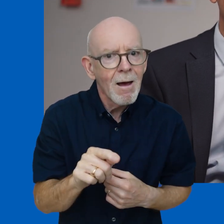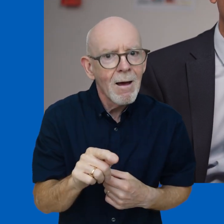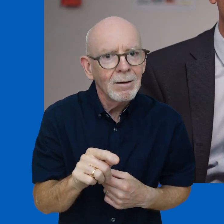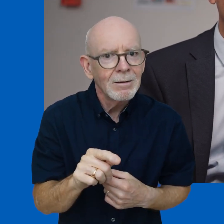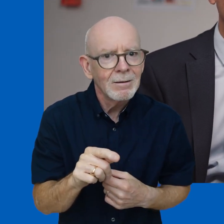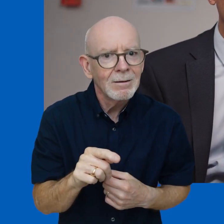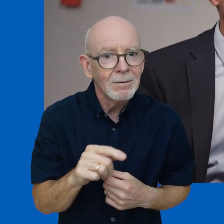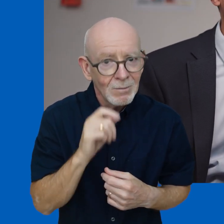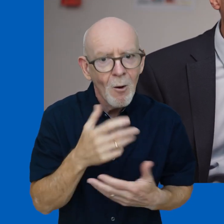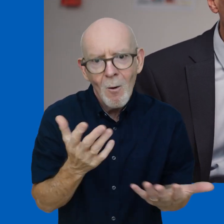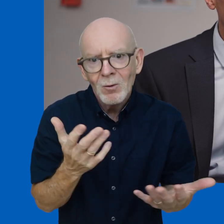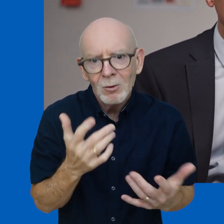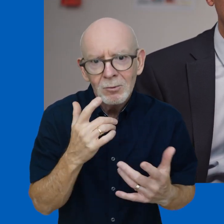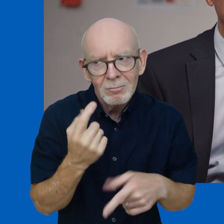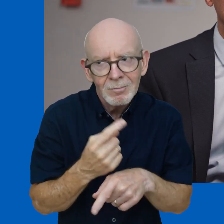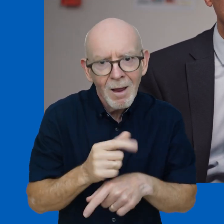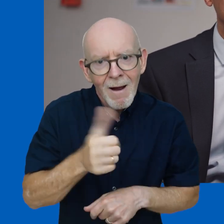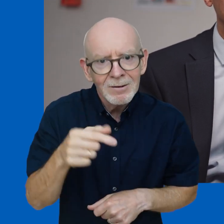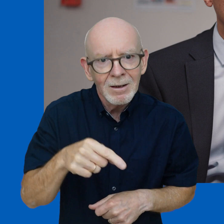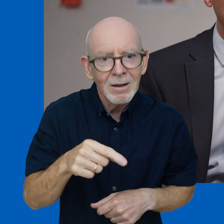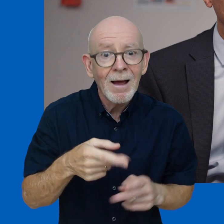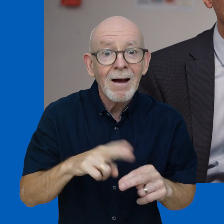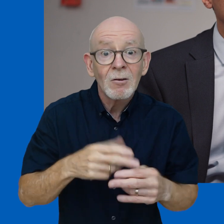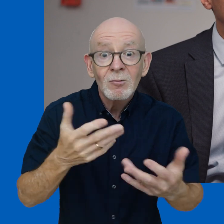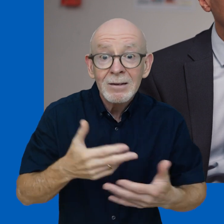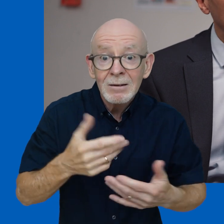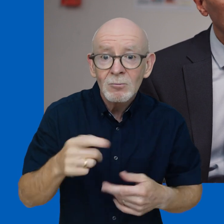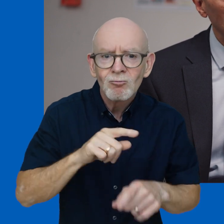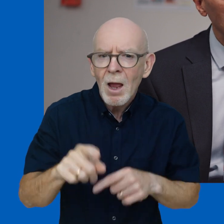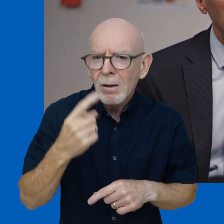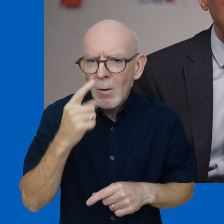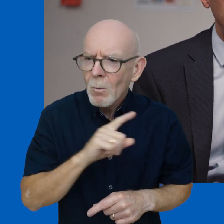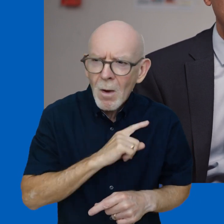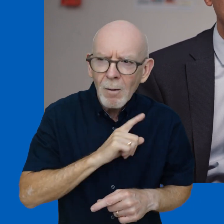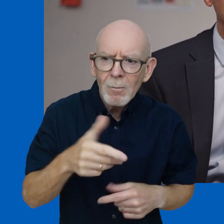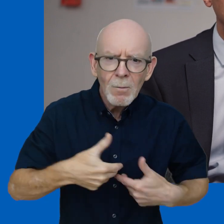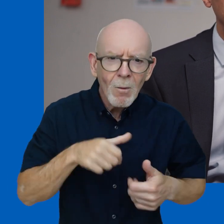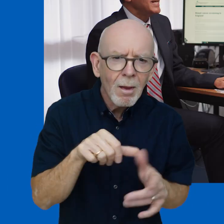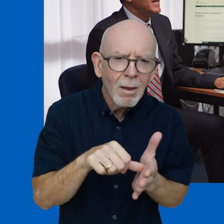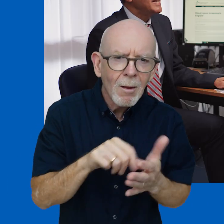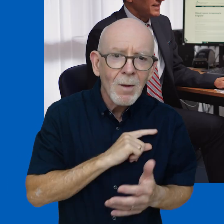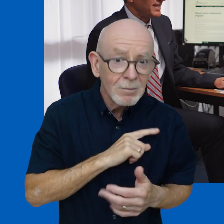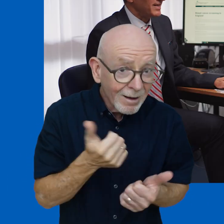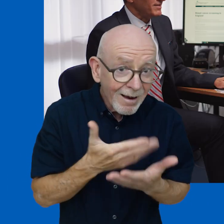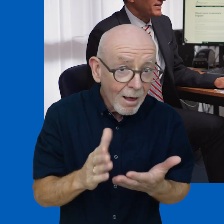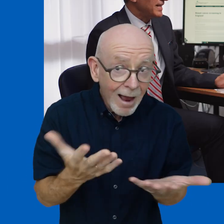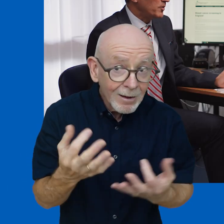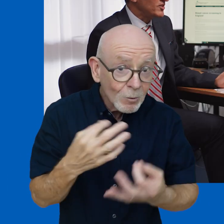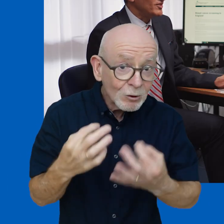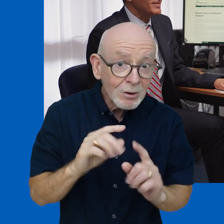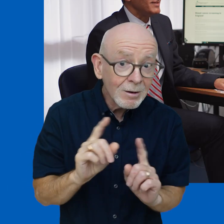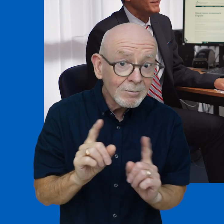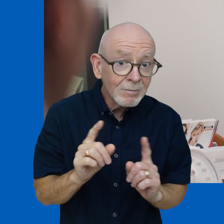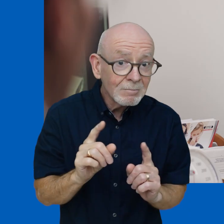doing this test. We will of course chat after all the results are back and try and find the cause of your bowel problems. Is that clear?